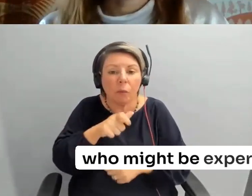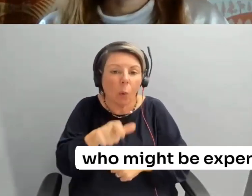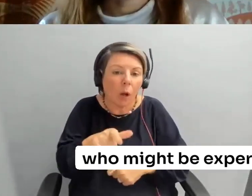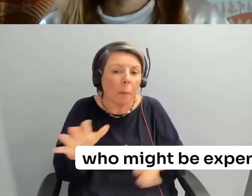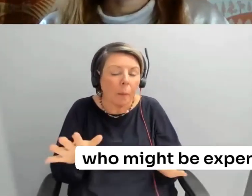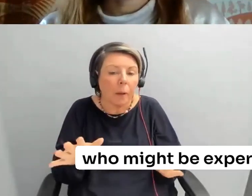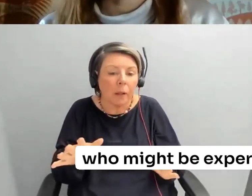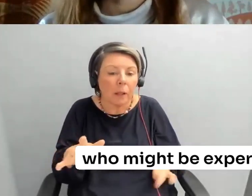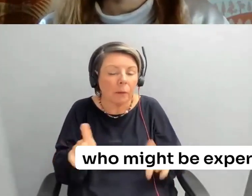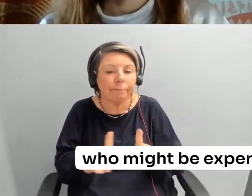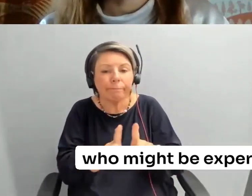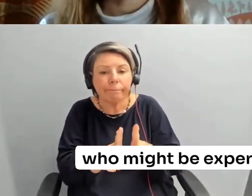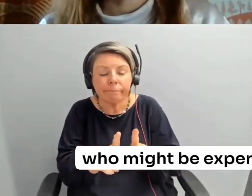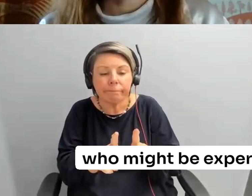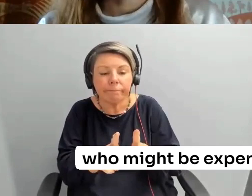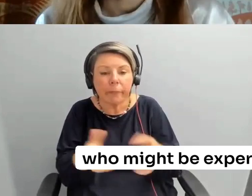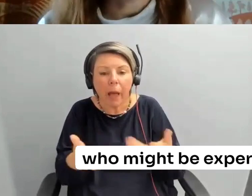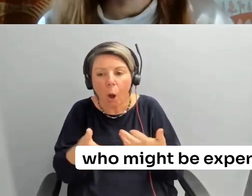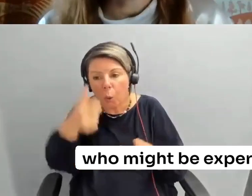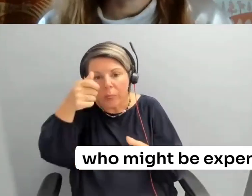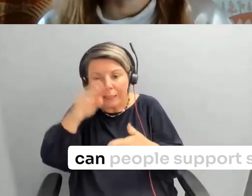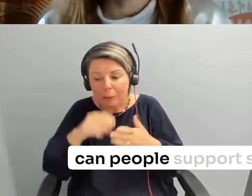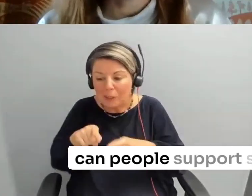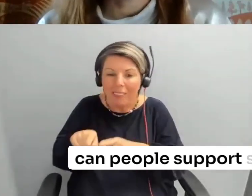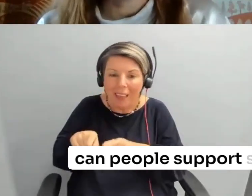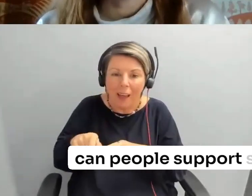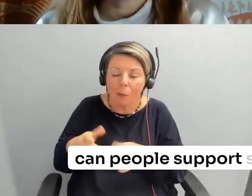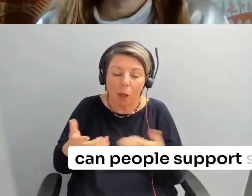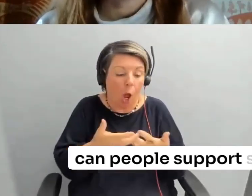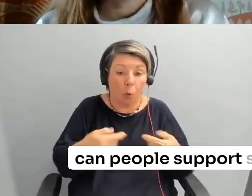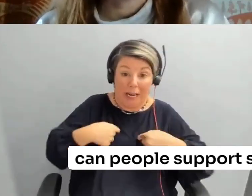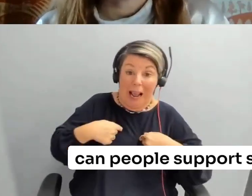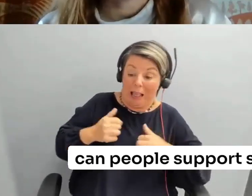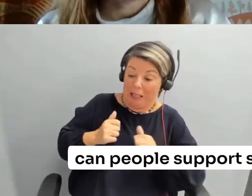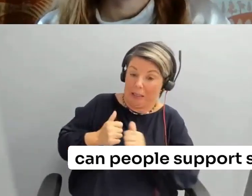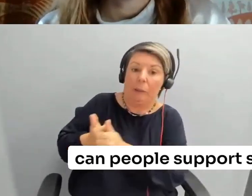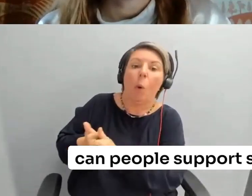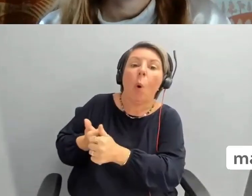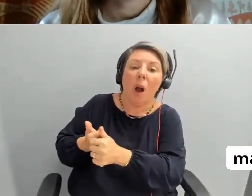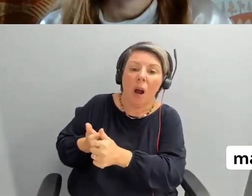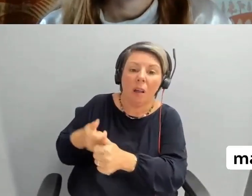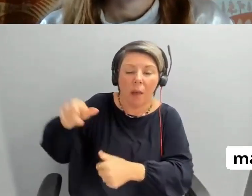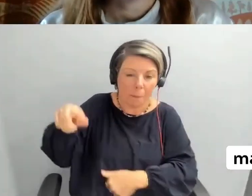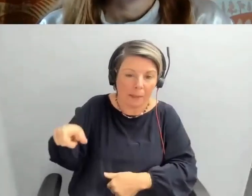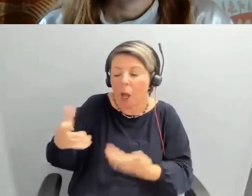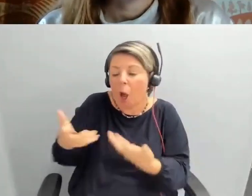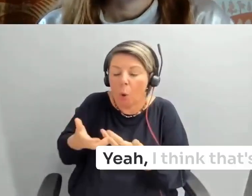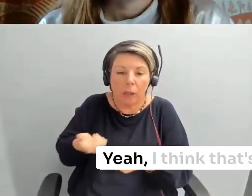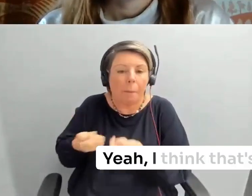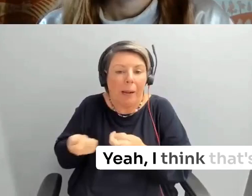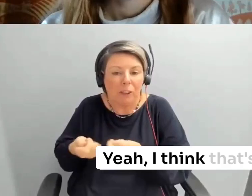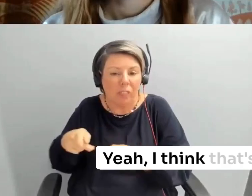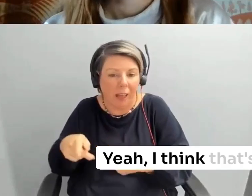might be experiencing incontinency, how can people support somebody and help them to manage it?